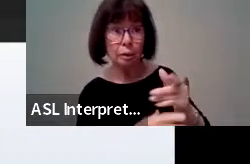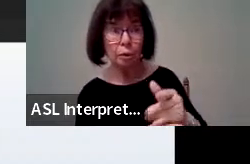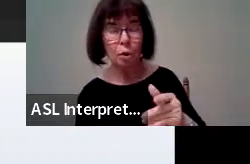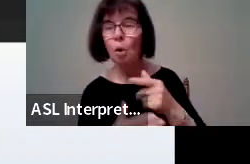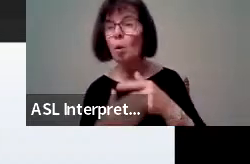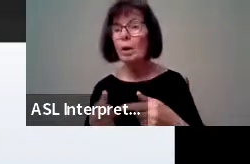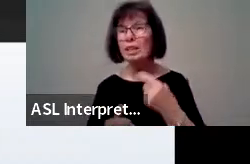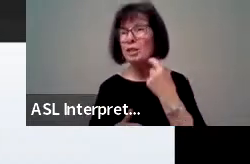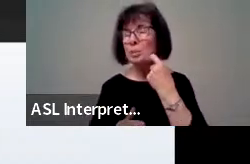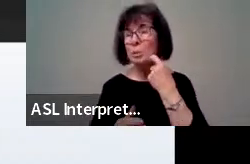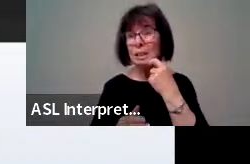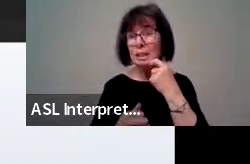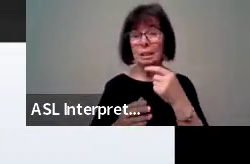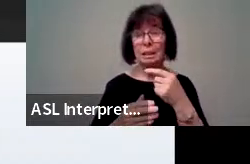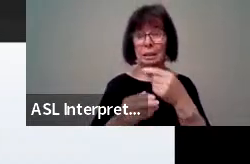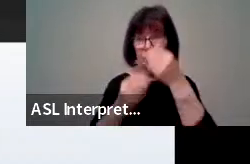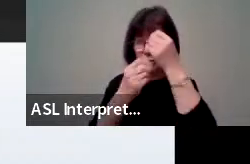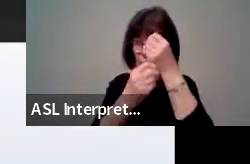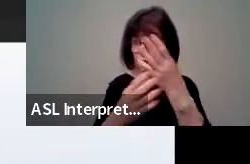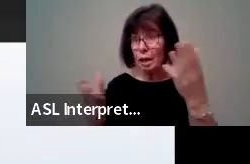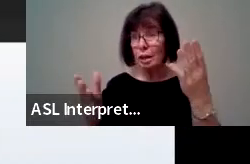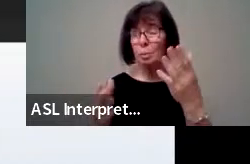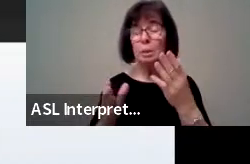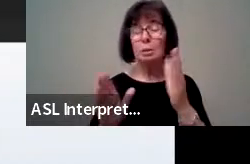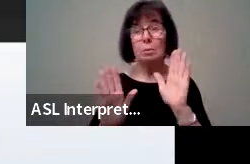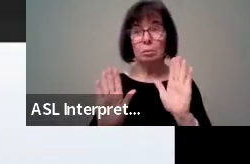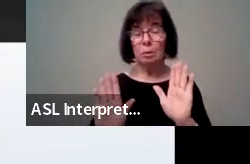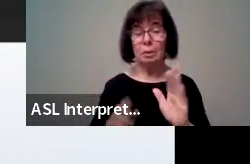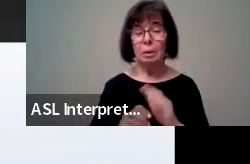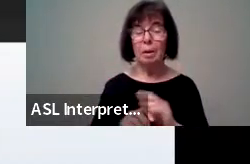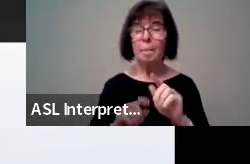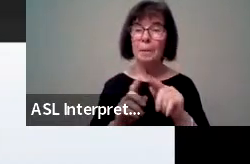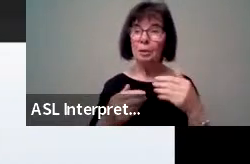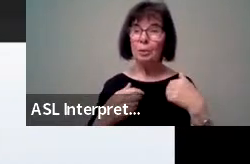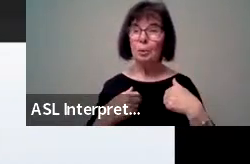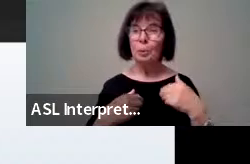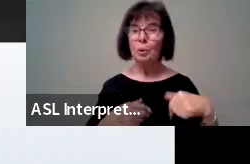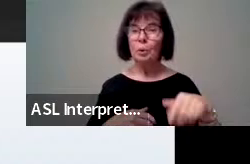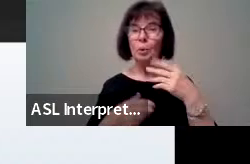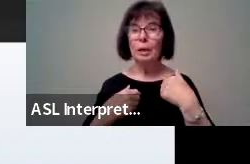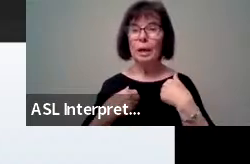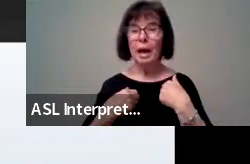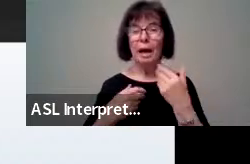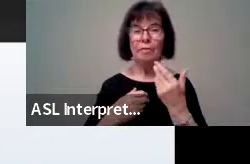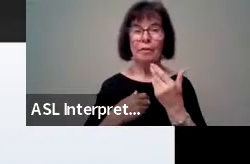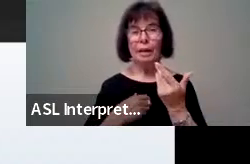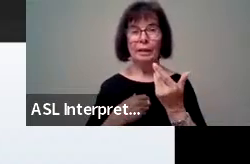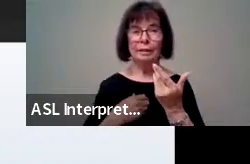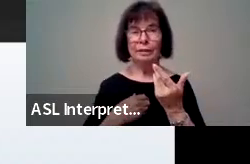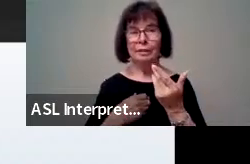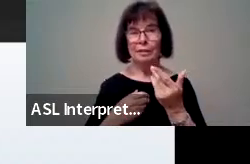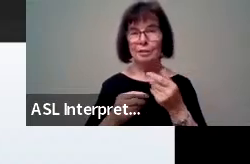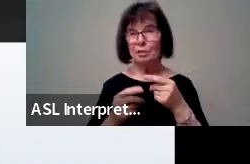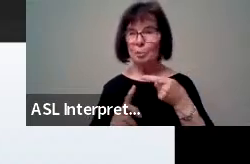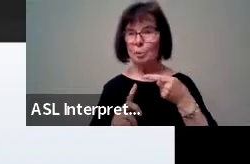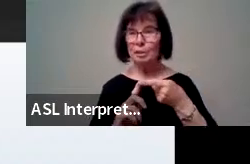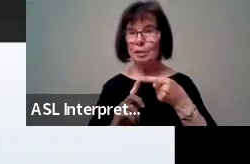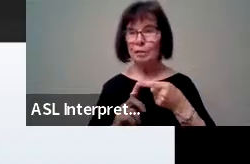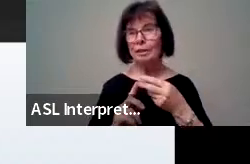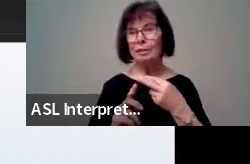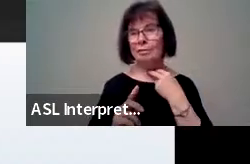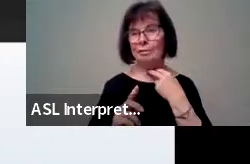so eloquent, but since we have a captive audience with regards to the messaging that we're doing, can we not